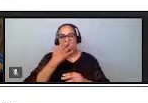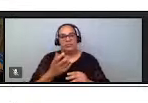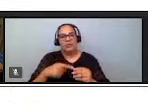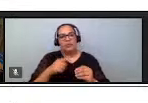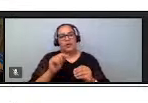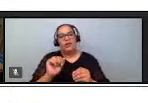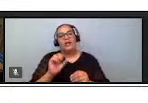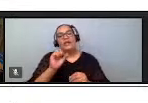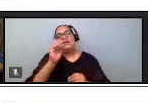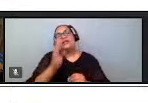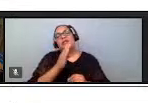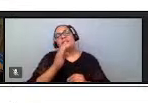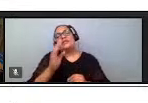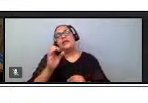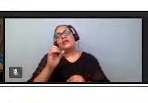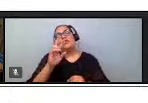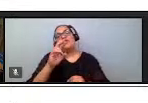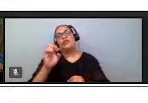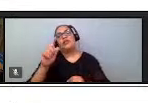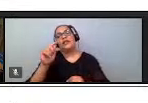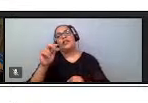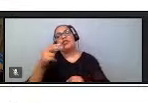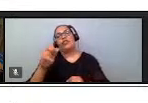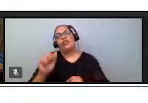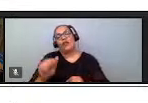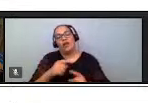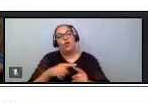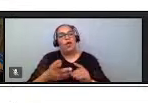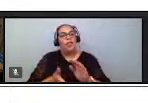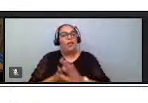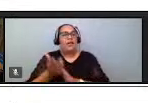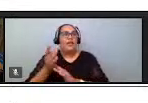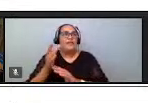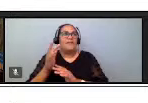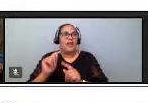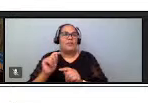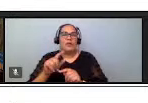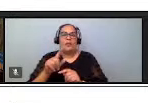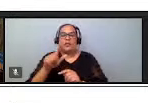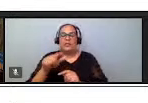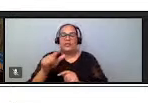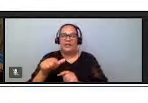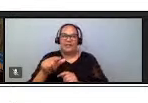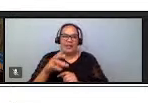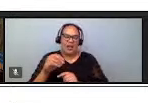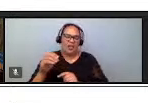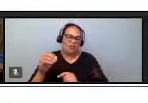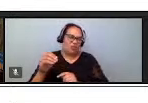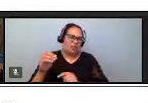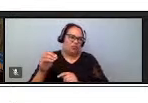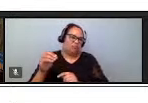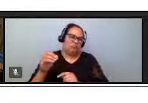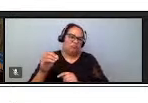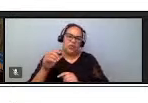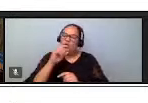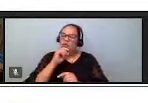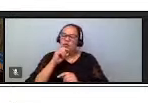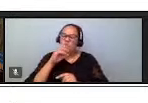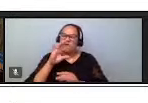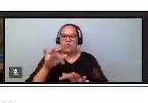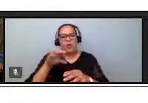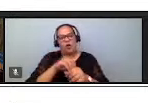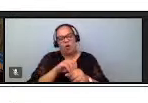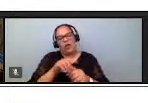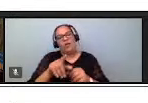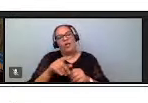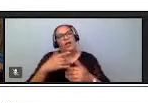Santa Rita that left Cape Town if I'm not mistaken about 1720 tus on board which